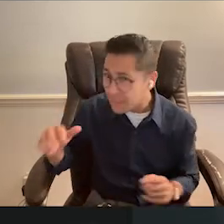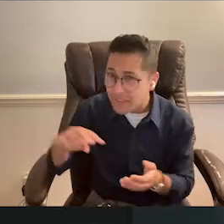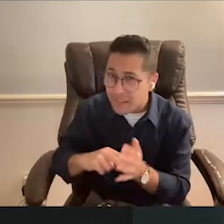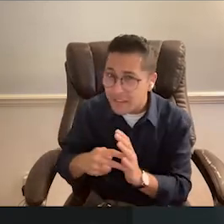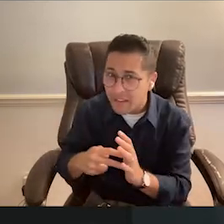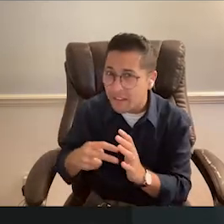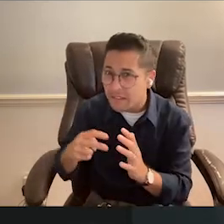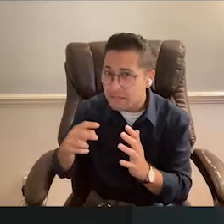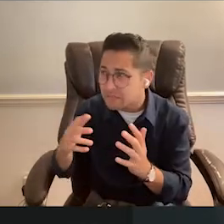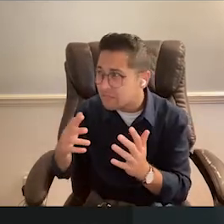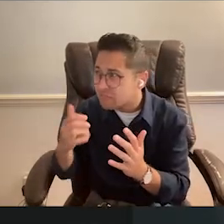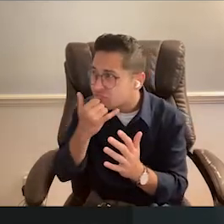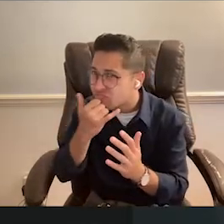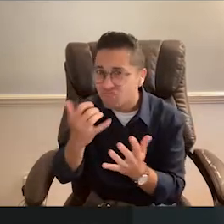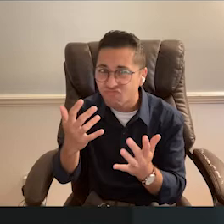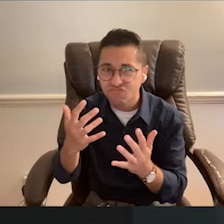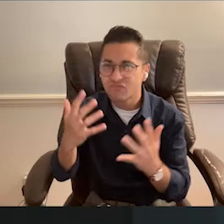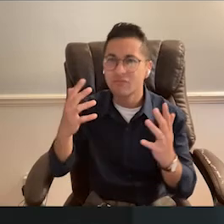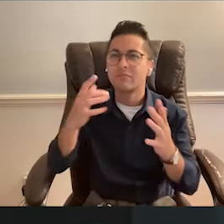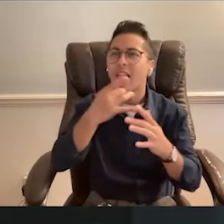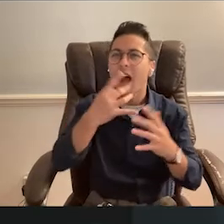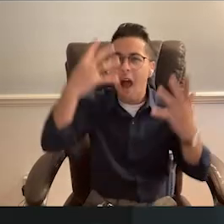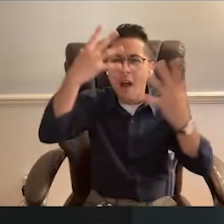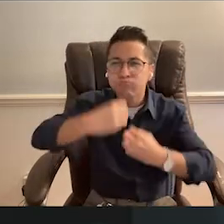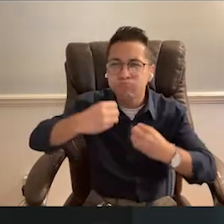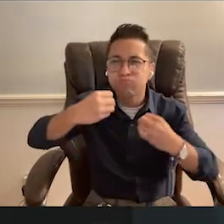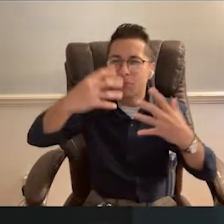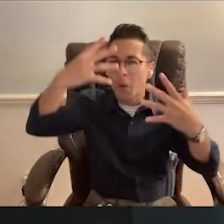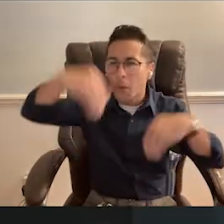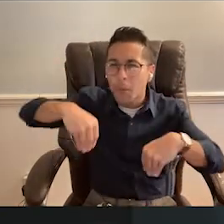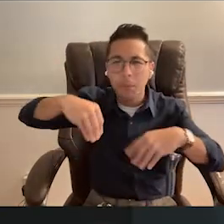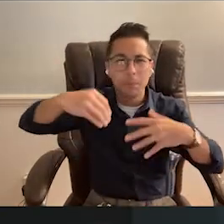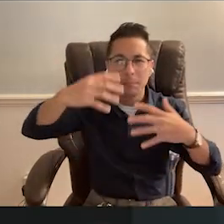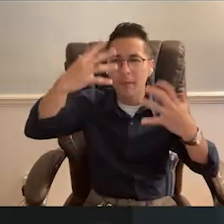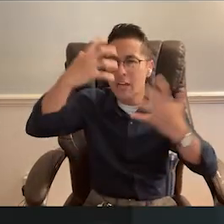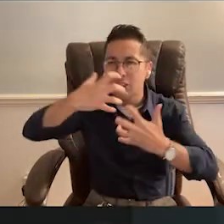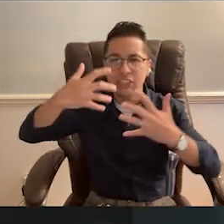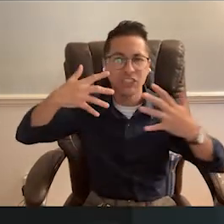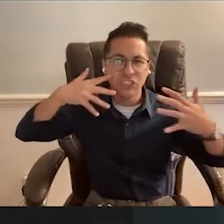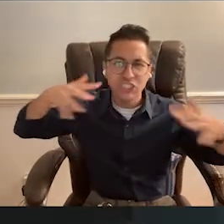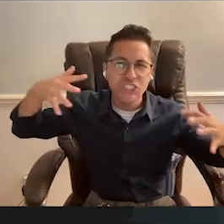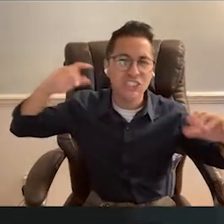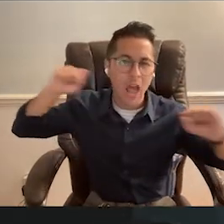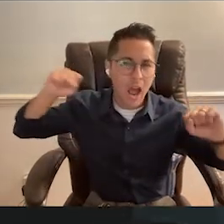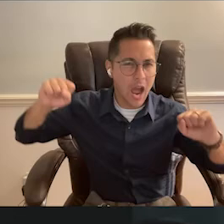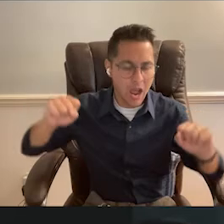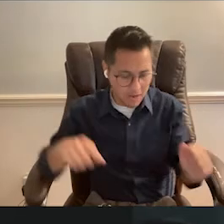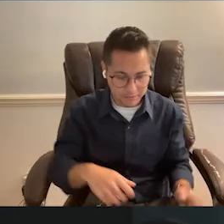Did they put it in the wrong room? Do you know what that is? No. Why not?